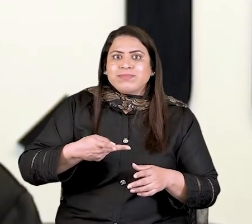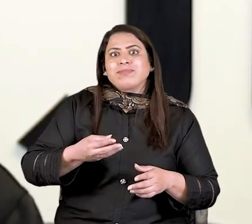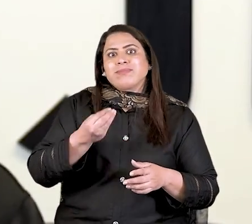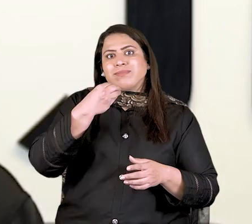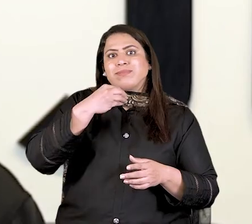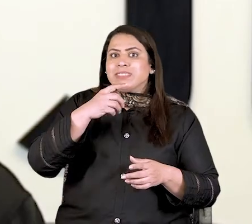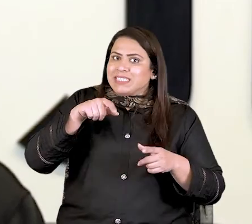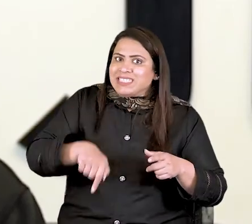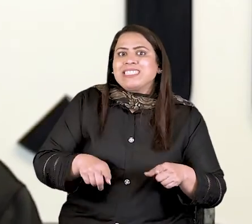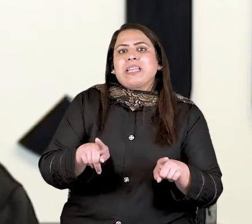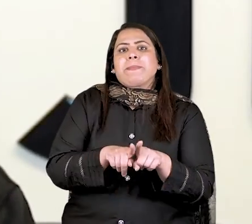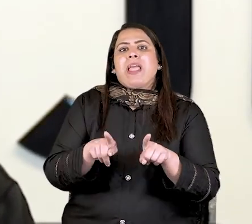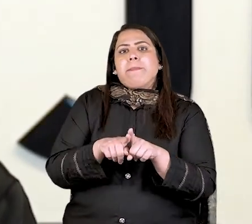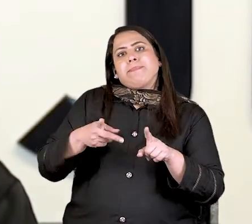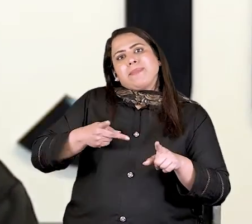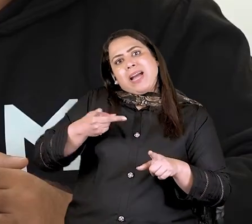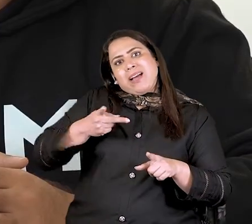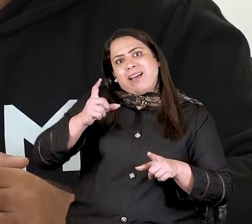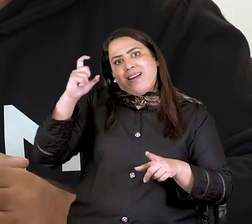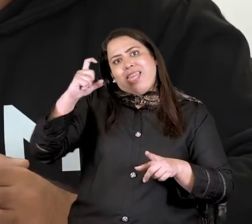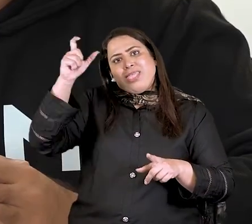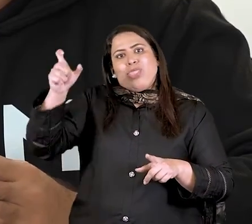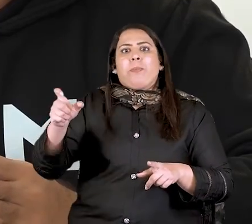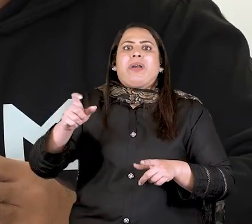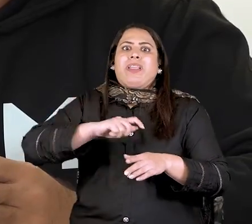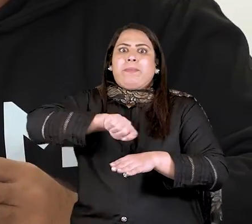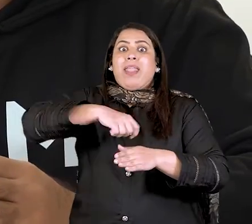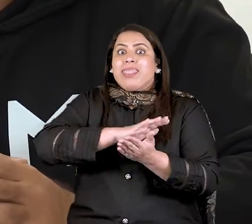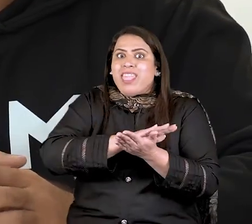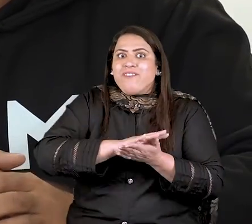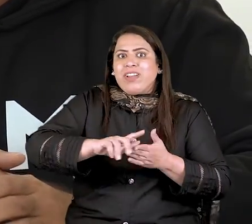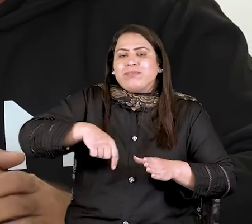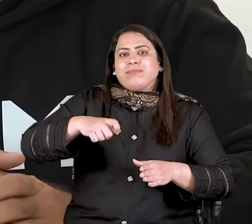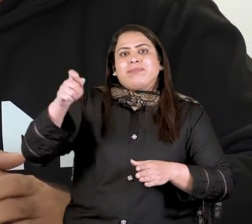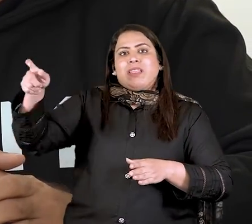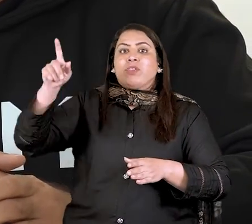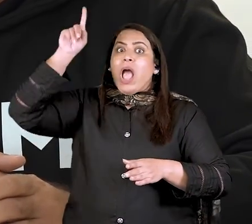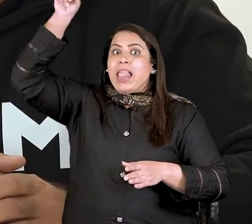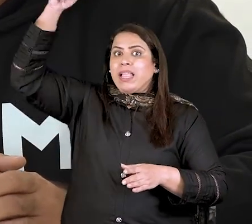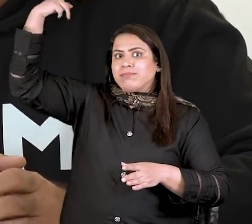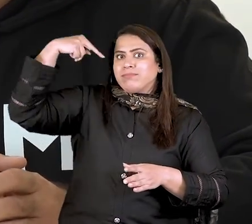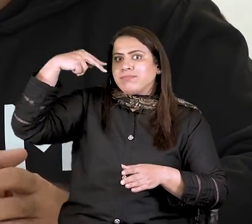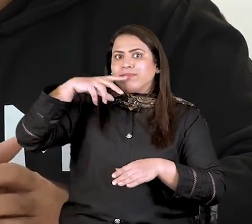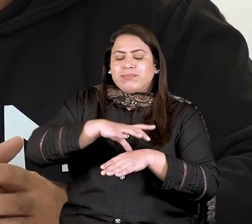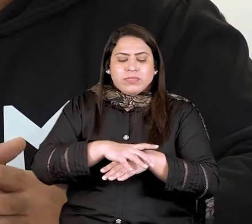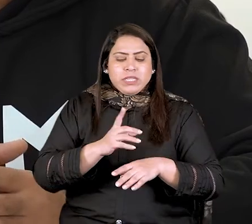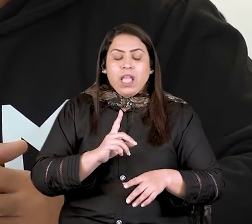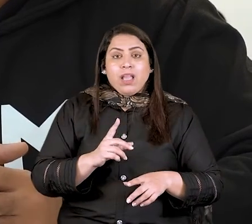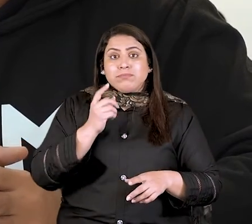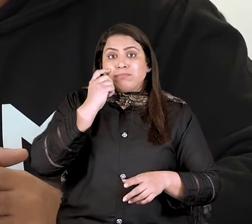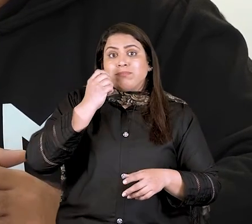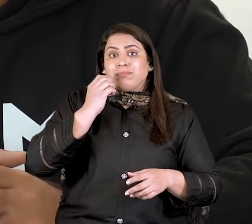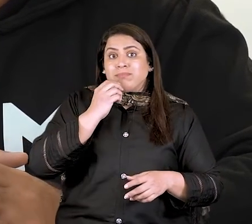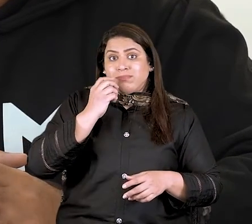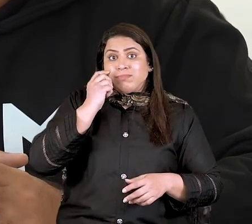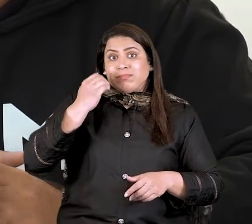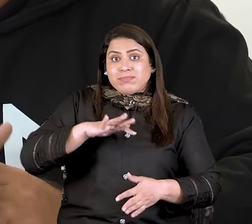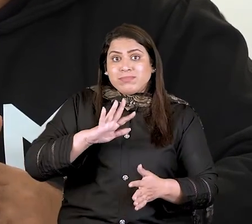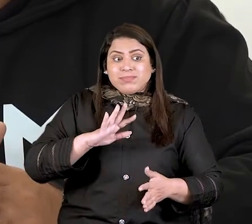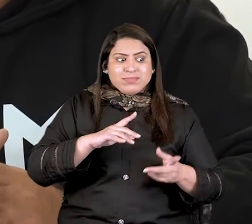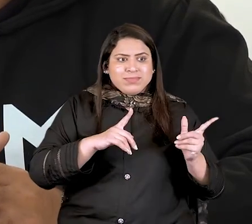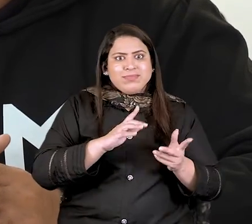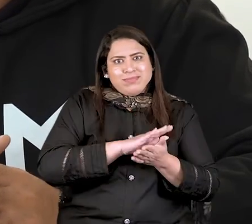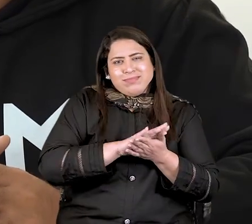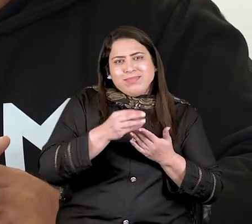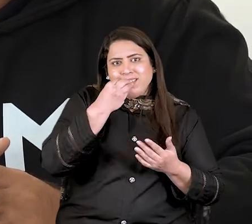them, is the same food that you can serve to the customers. I think maybe that's why Allah Ta'ala has been kind, Yeah, that we there don't- is we don't no compromise there's no on that. compromise on quality. My